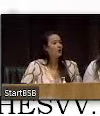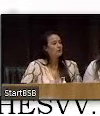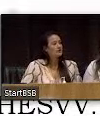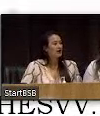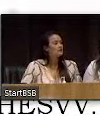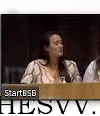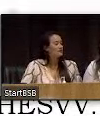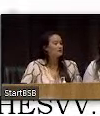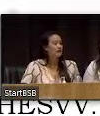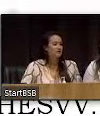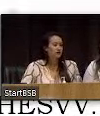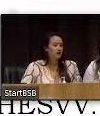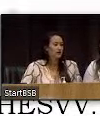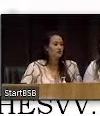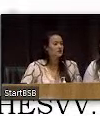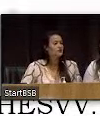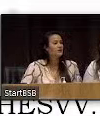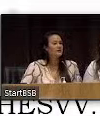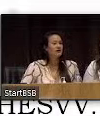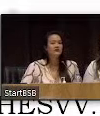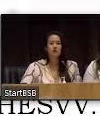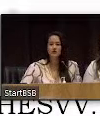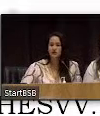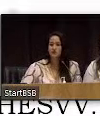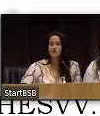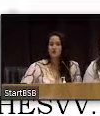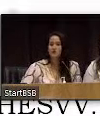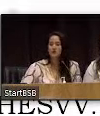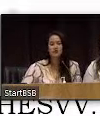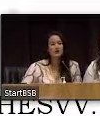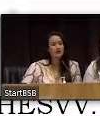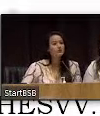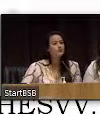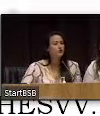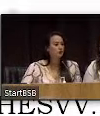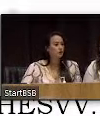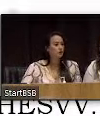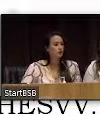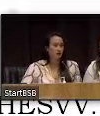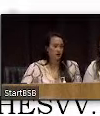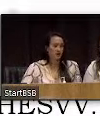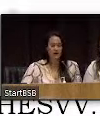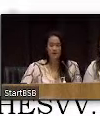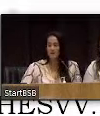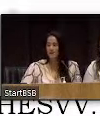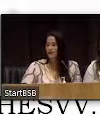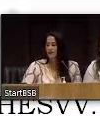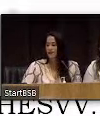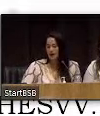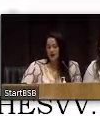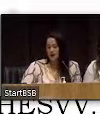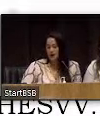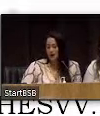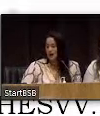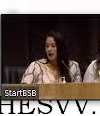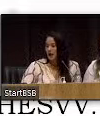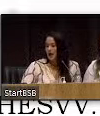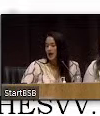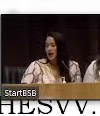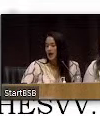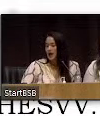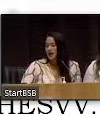modality. So the data presented here is for use of